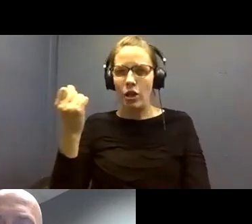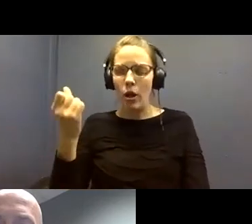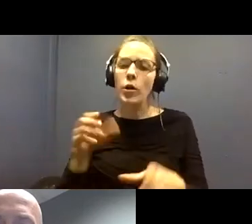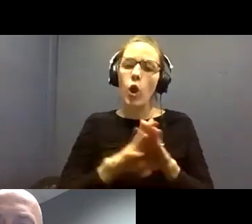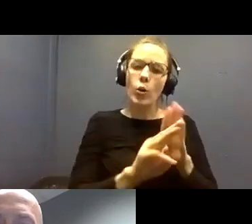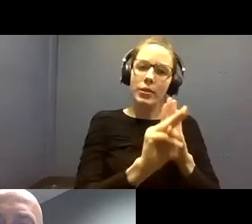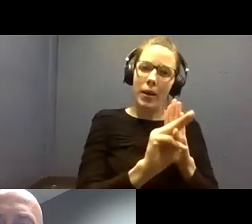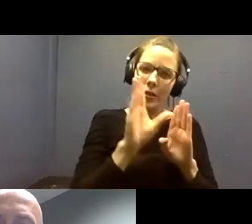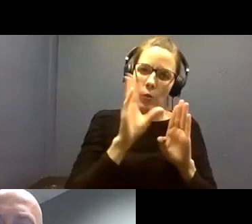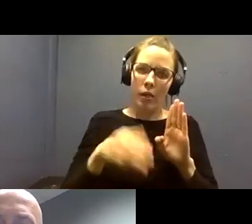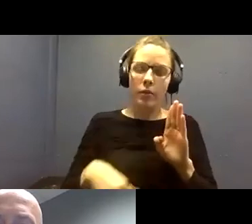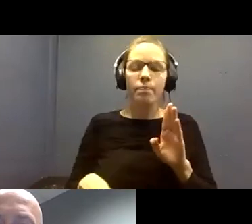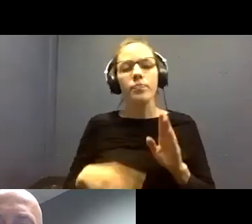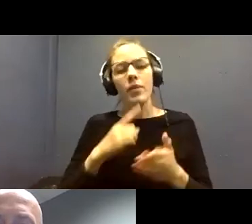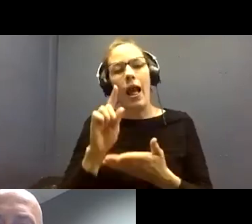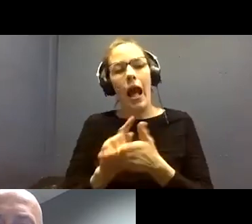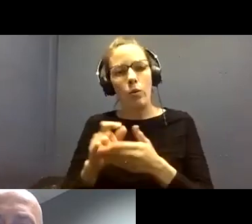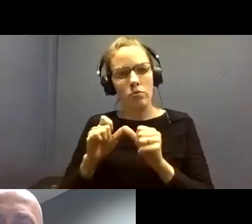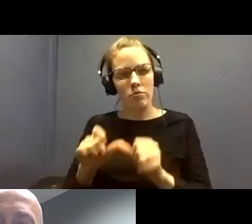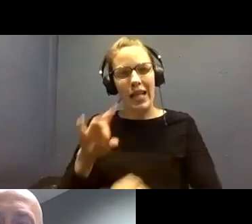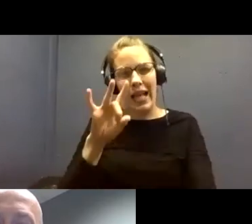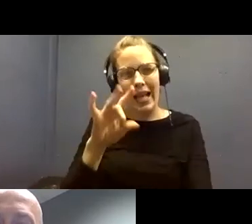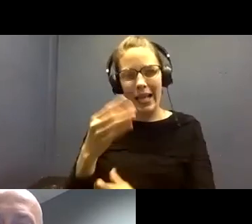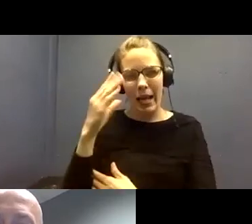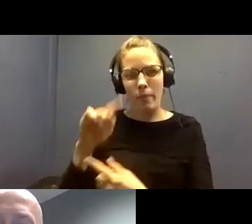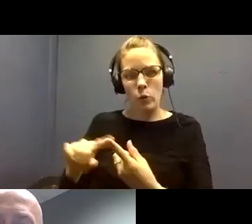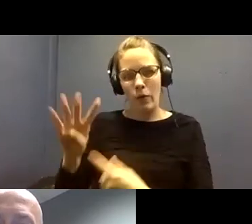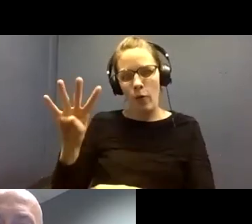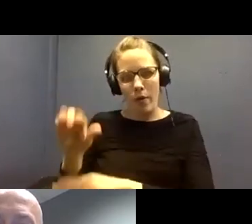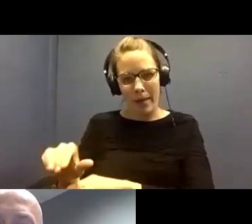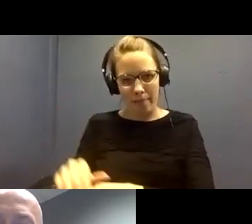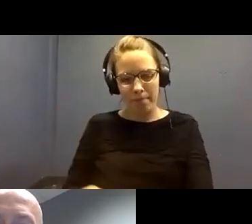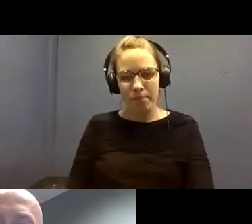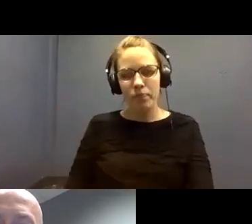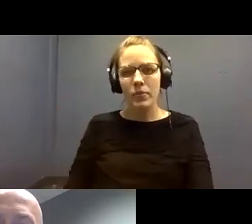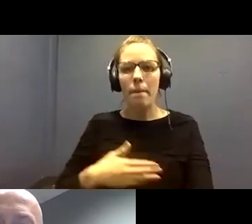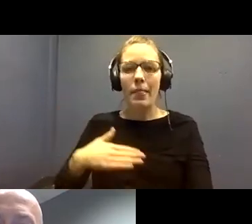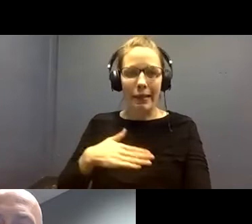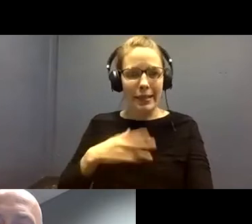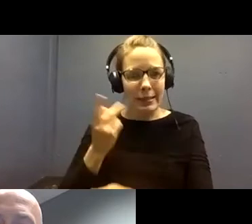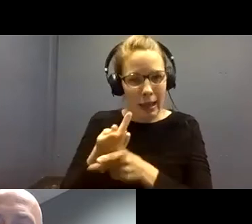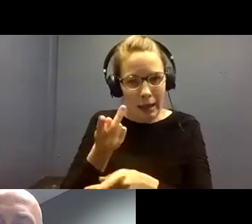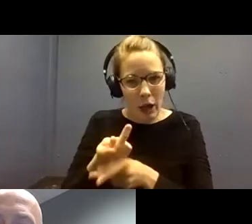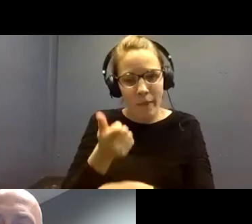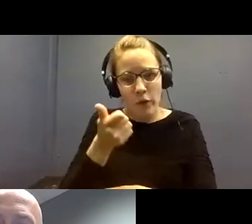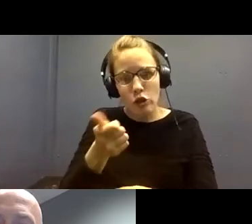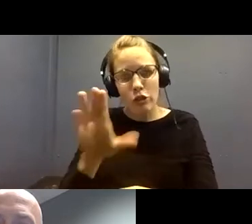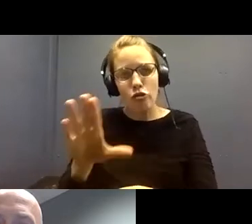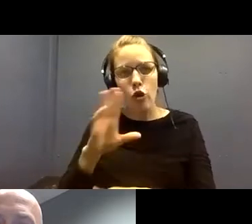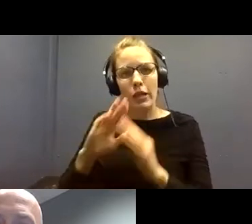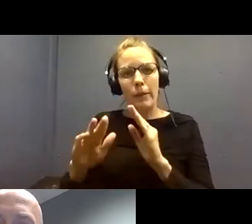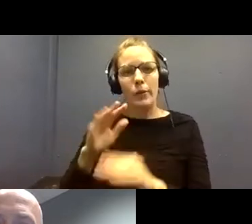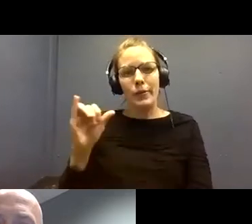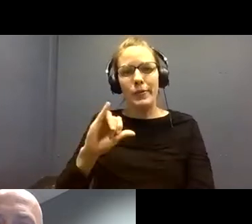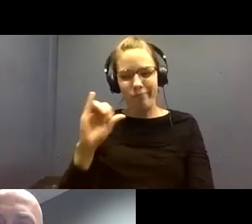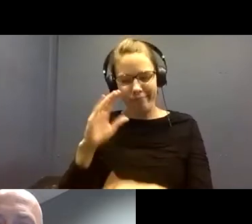Mondays. The hours will remain 8 a.m. to 4 p.m. Please take care of yourself and your community by getting